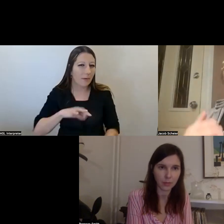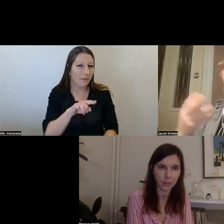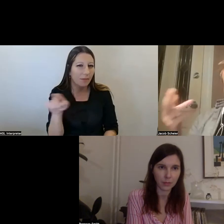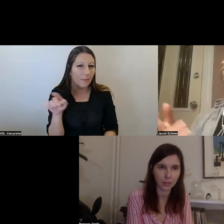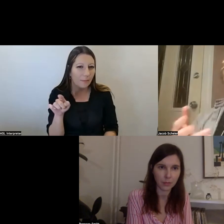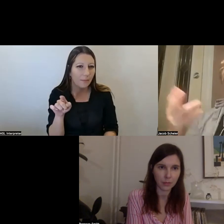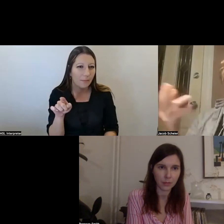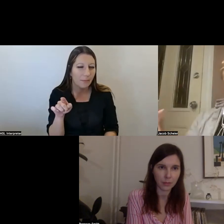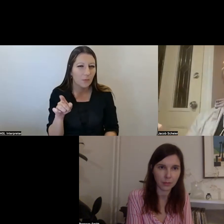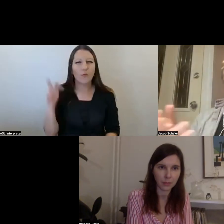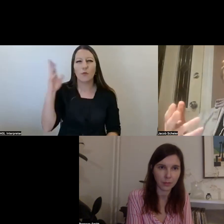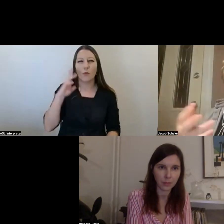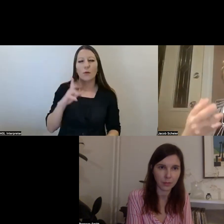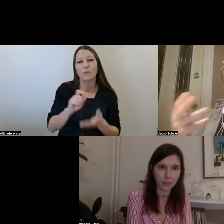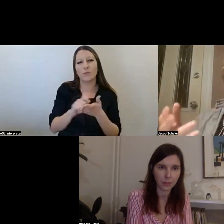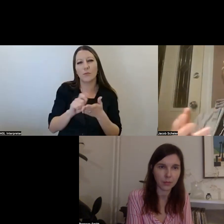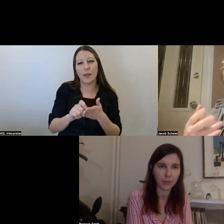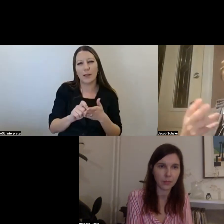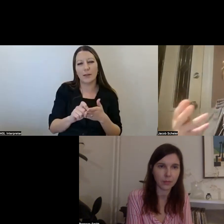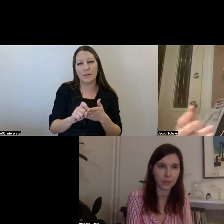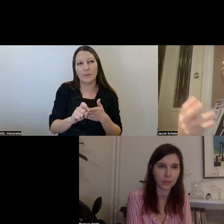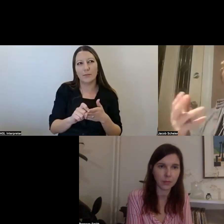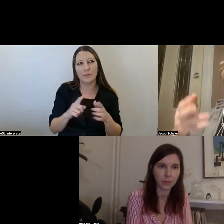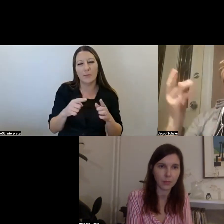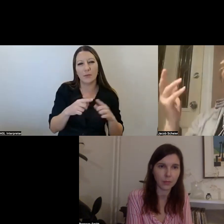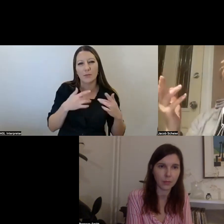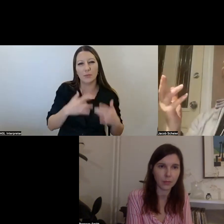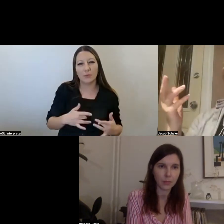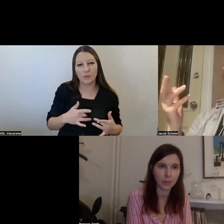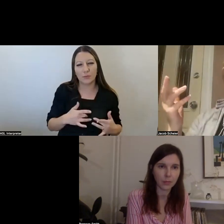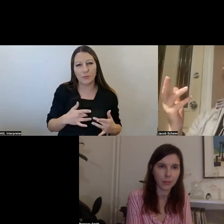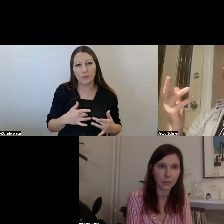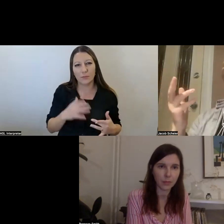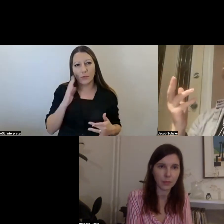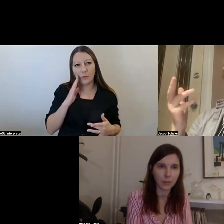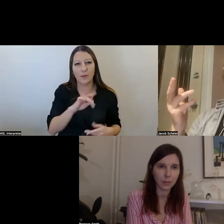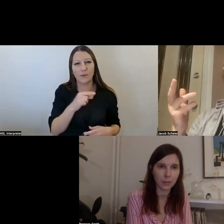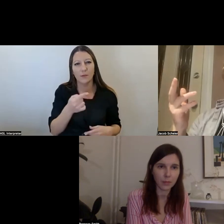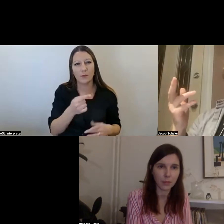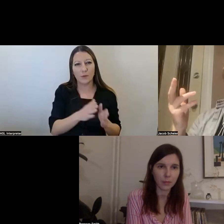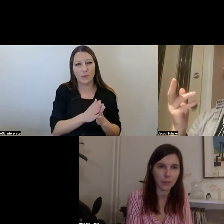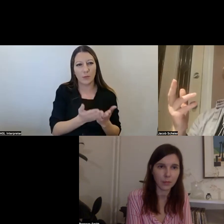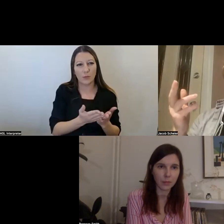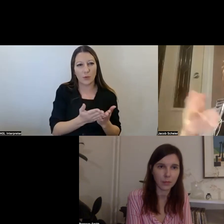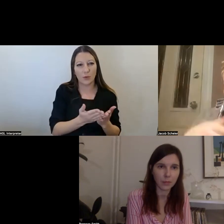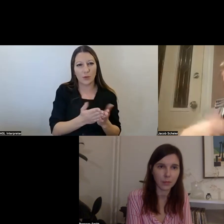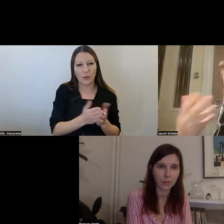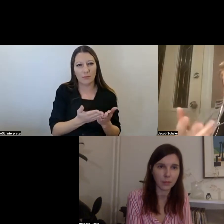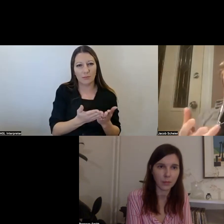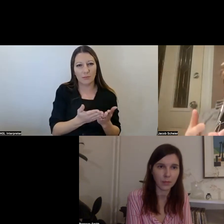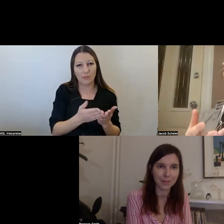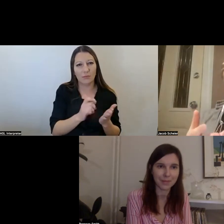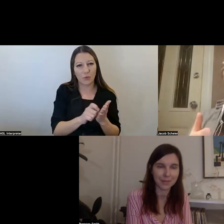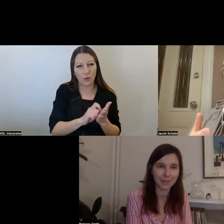I say it's my first book. I had rare for a poet to receive what you might call a fan letter, but have